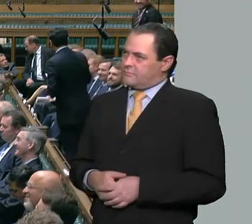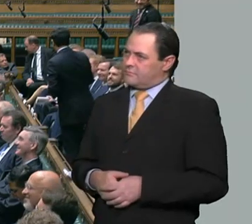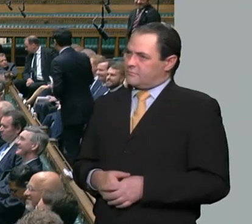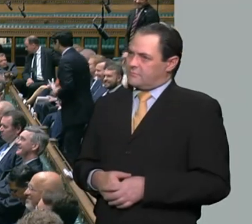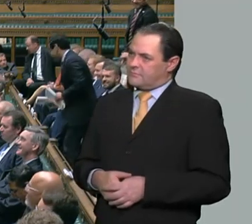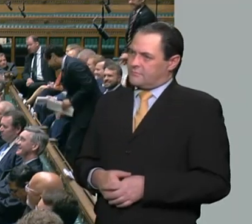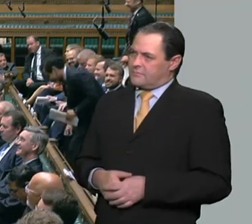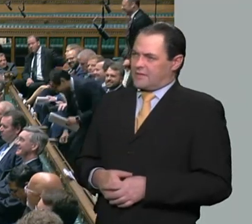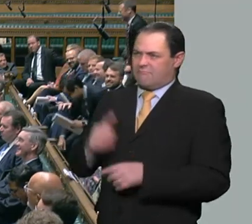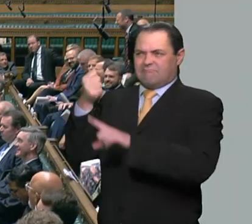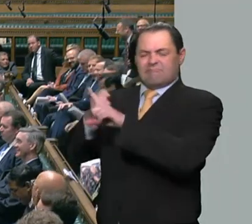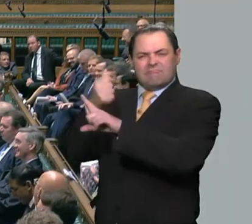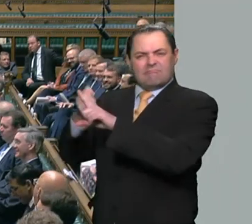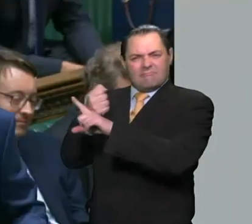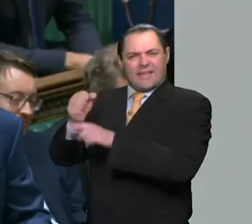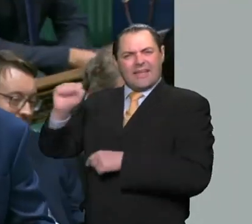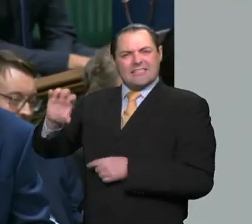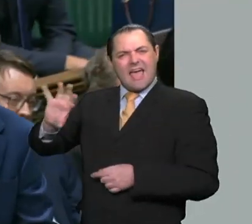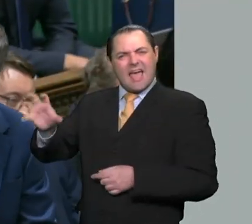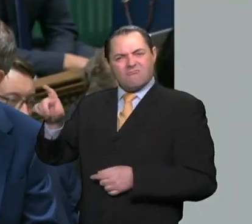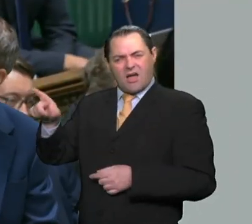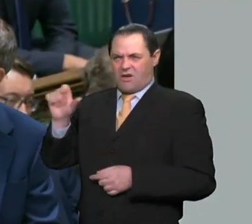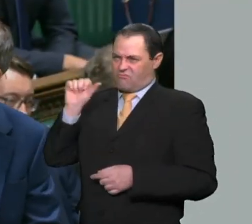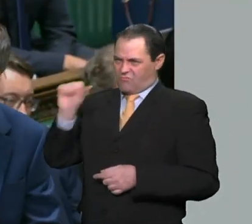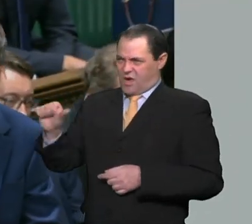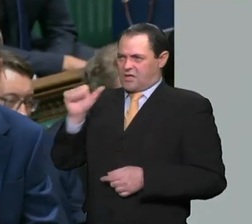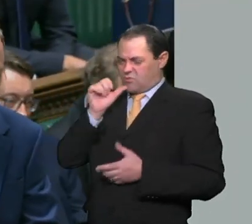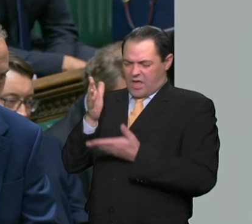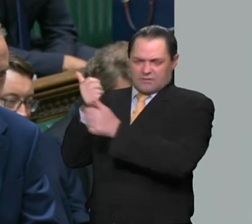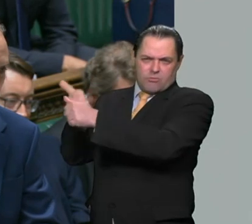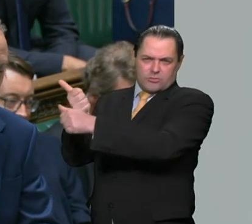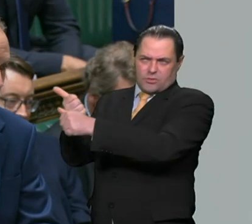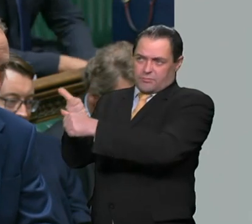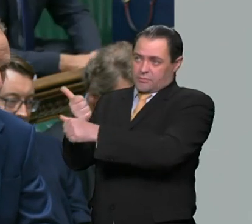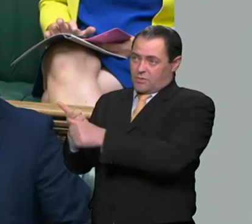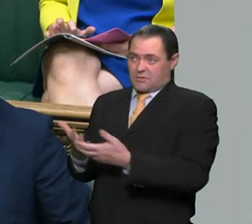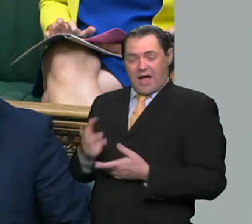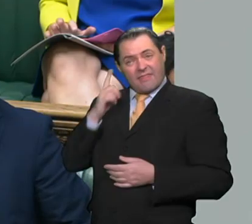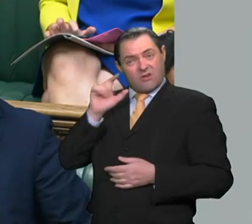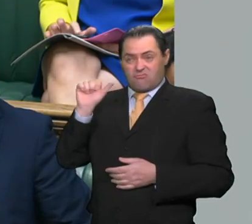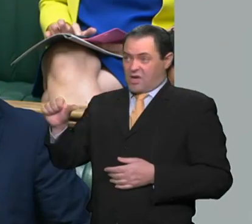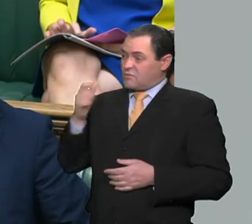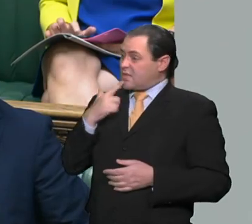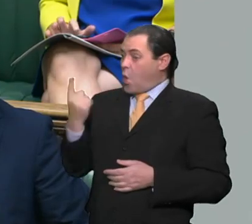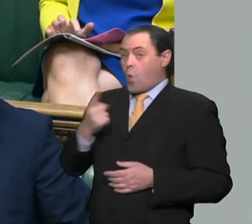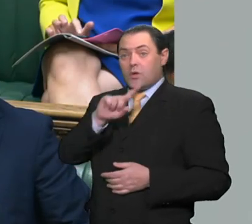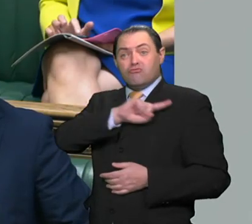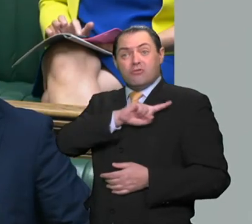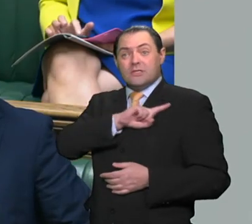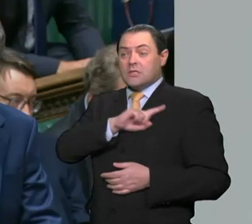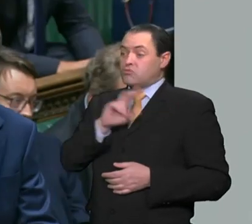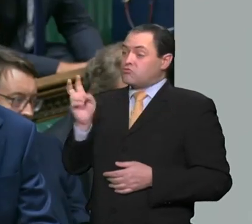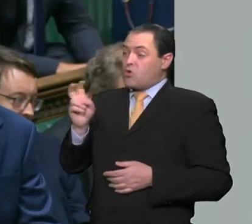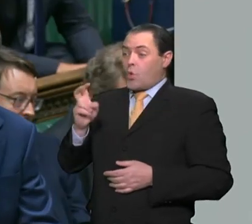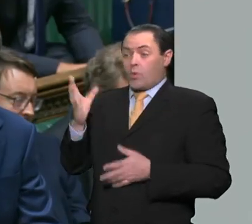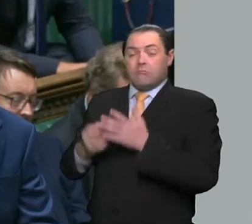He's a doughty champion for his constituency. He's absolutely right. We'll give him all the support we can. And he's right to say the only reason that